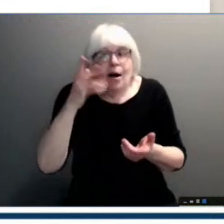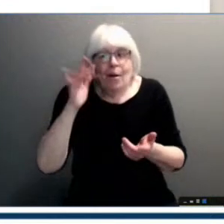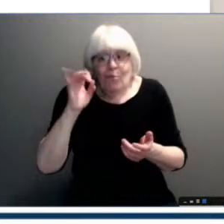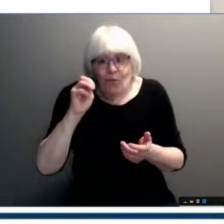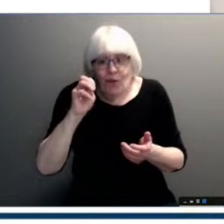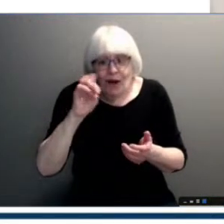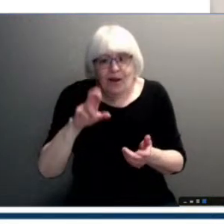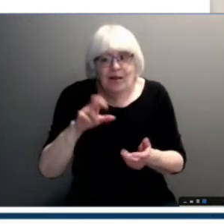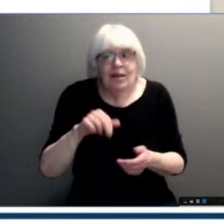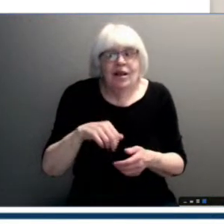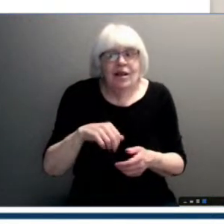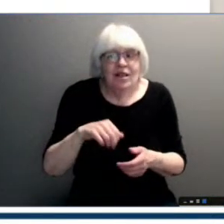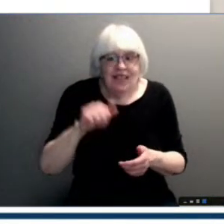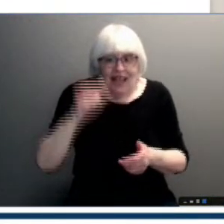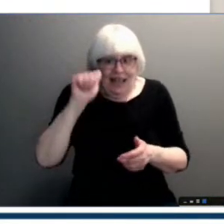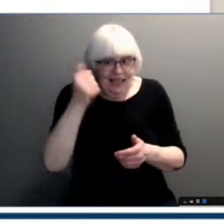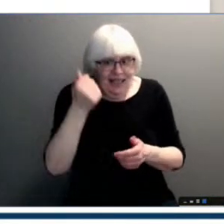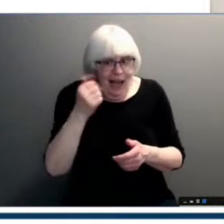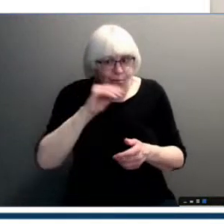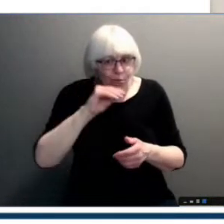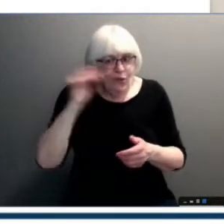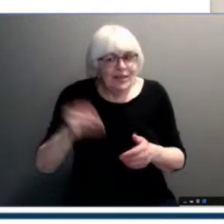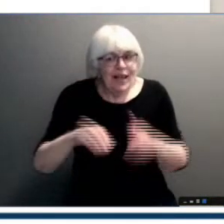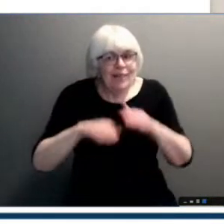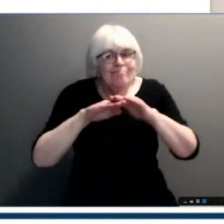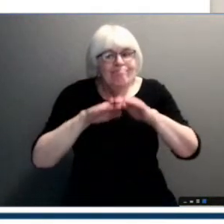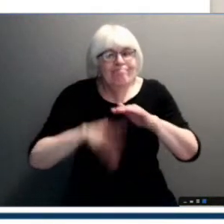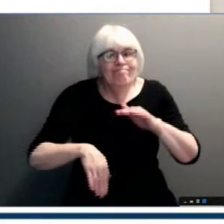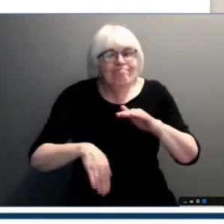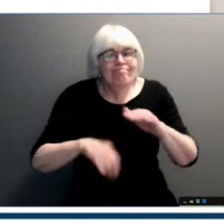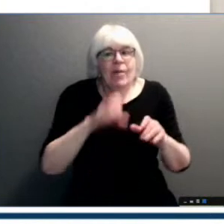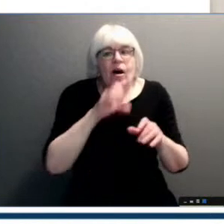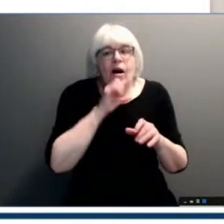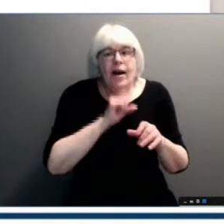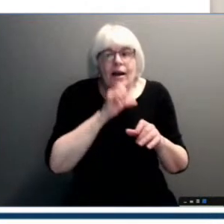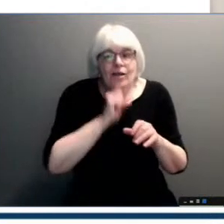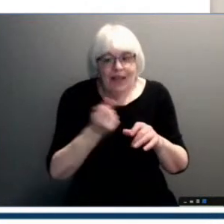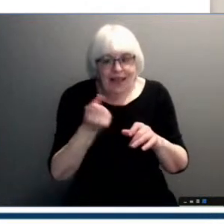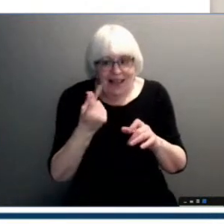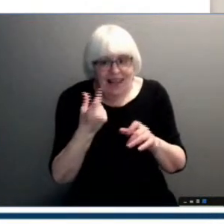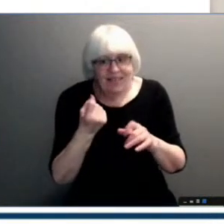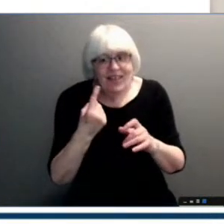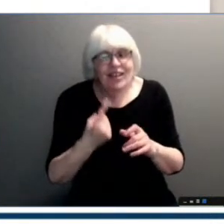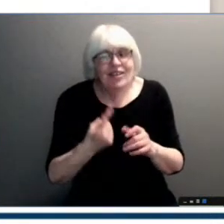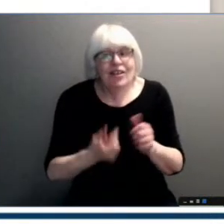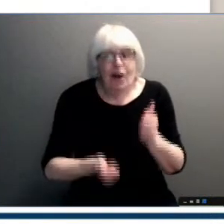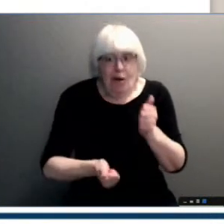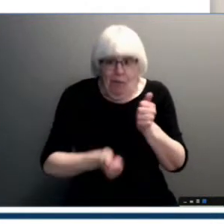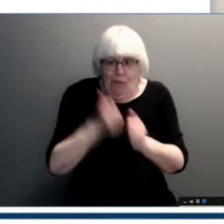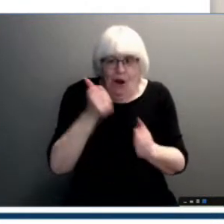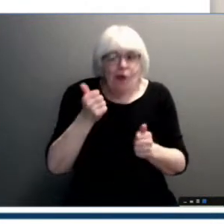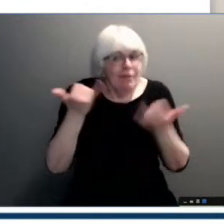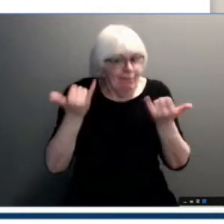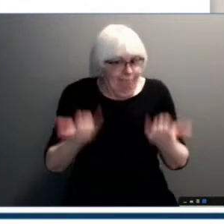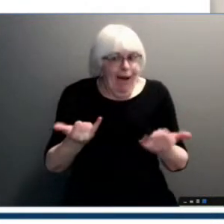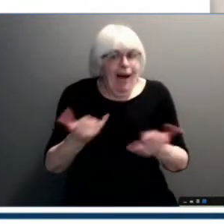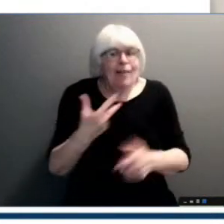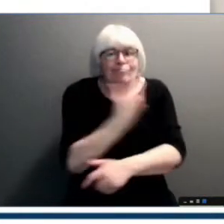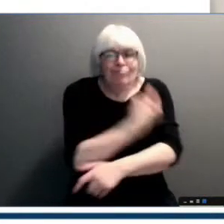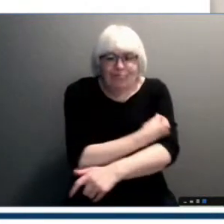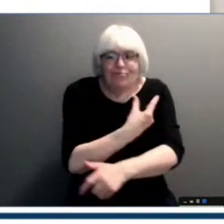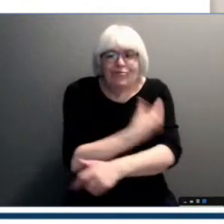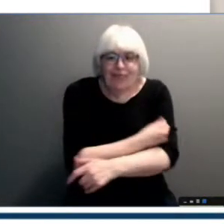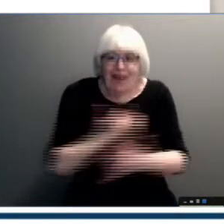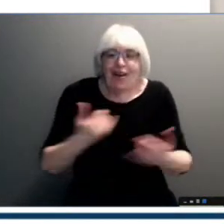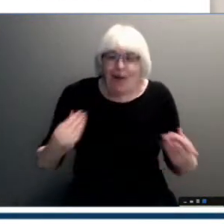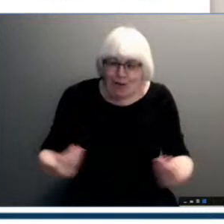old. A great majority of them are getting vaccinated. We're pretty encouraged by the vaccination rates that are happening there, but none of them are second dose yet.